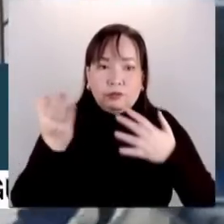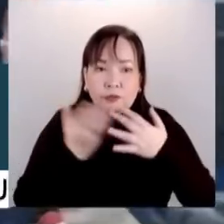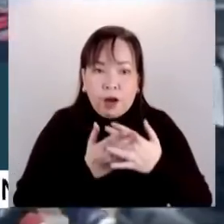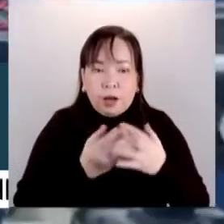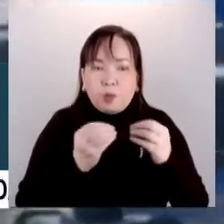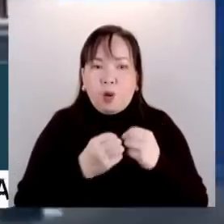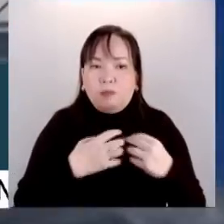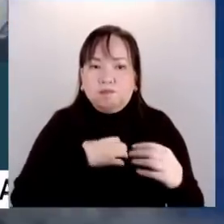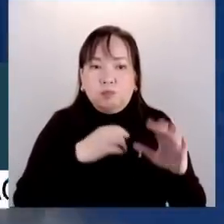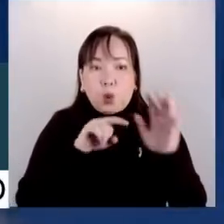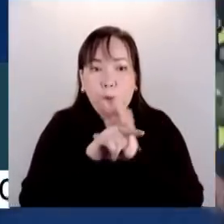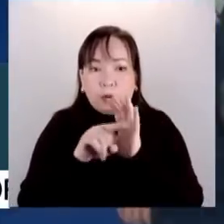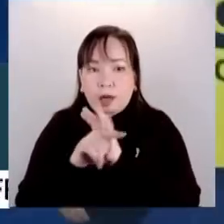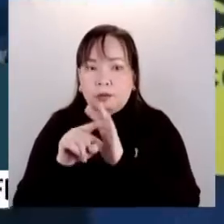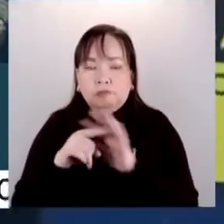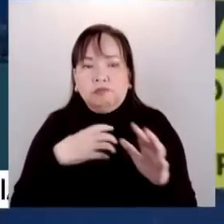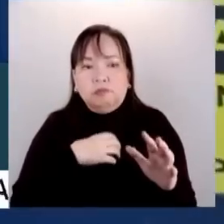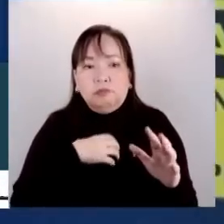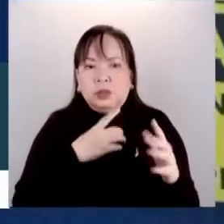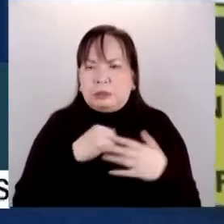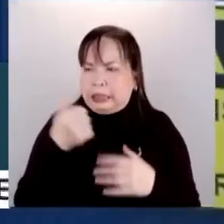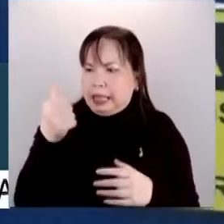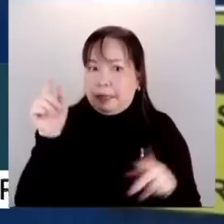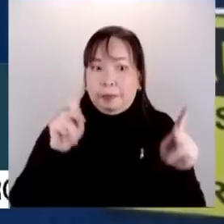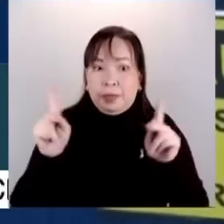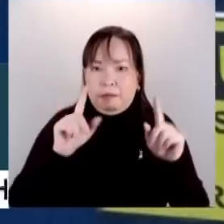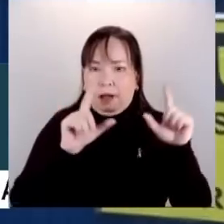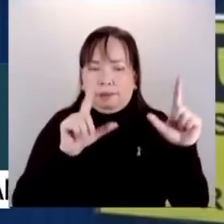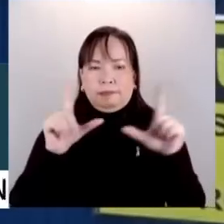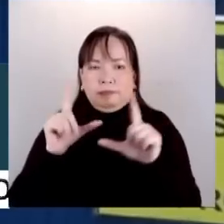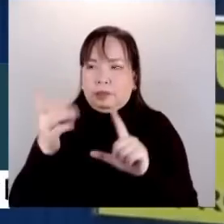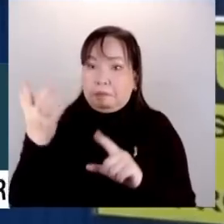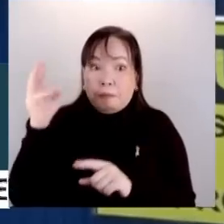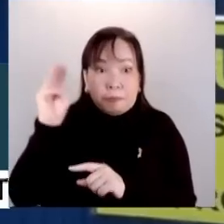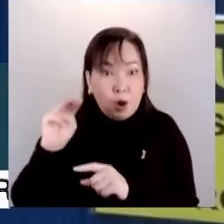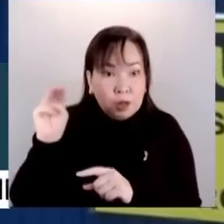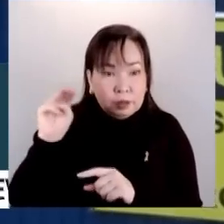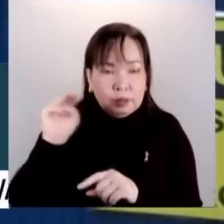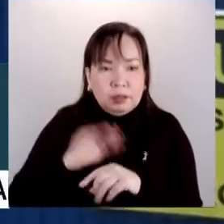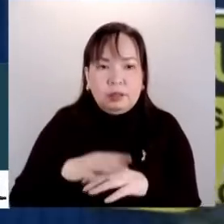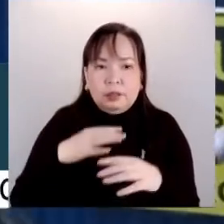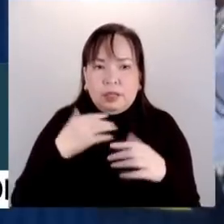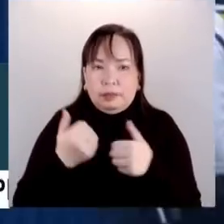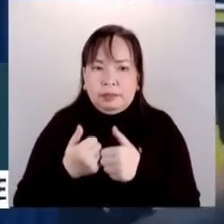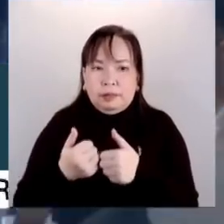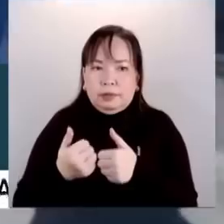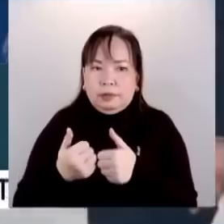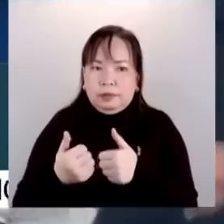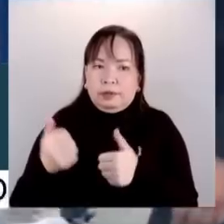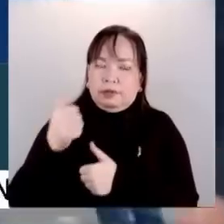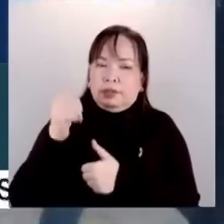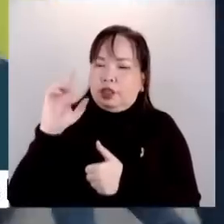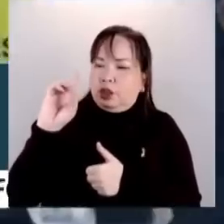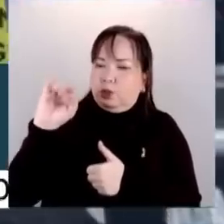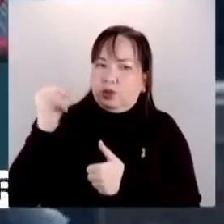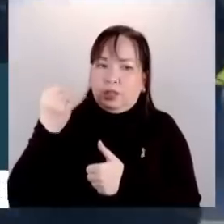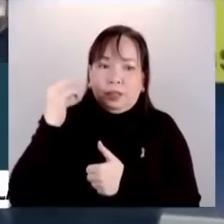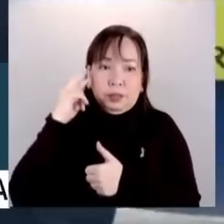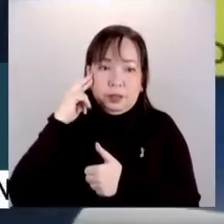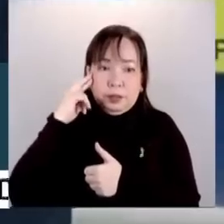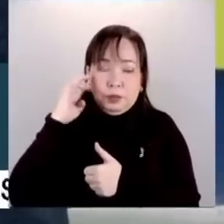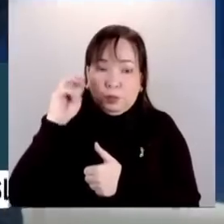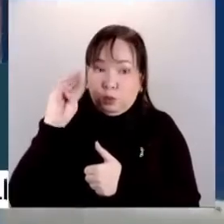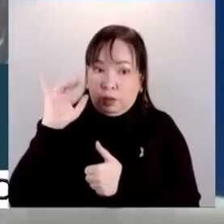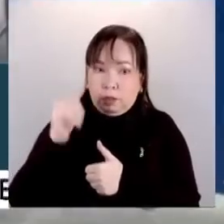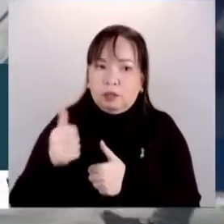murder complaints against at least 10 personalities by Monday, according to Justice Secretary Jesus Crispin Remulla. Remulla earlier said they could file